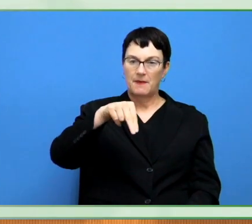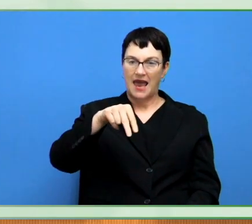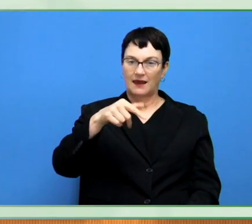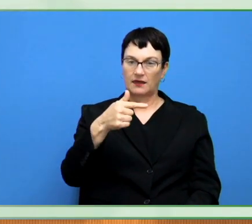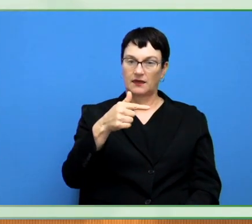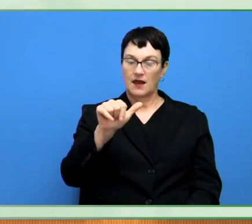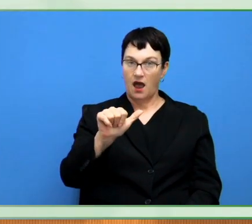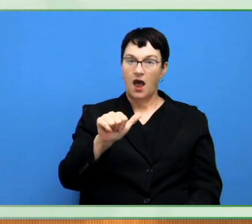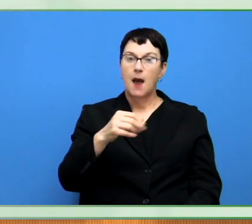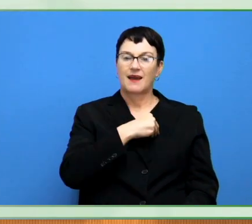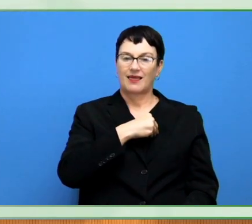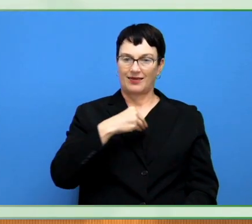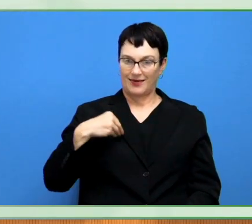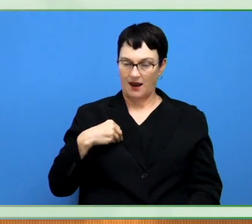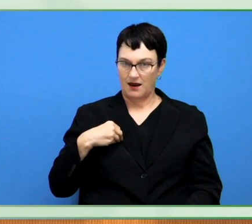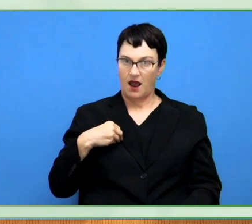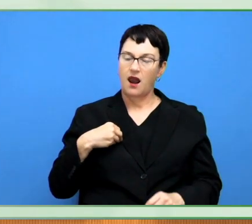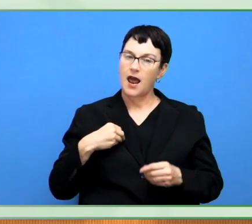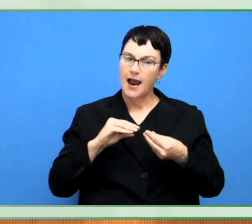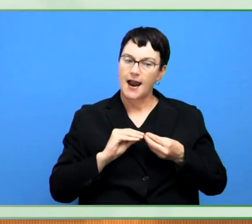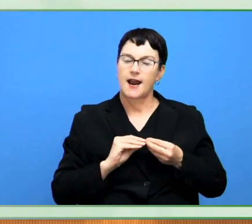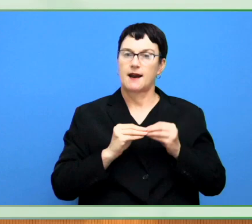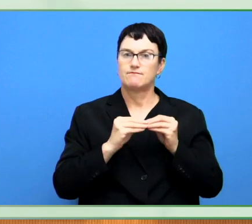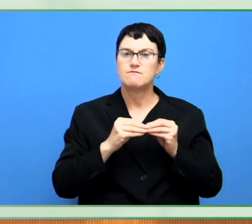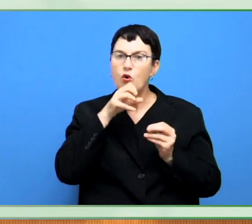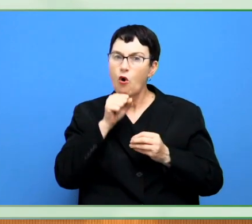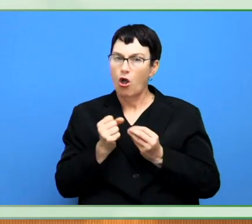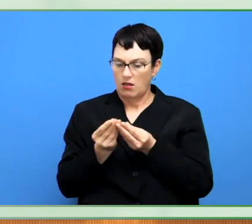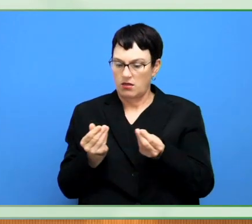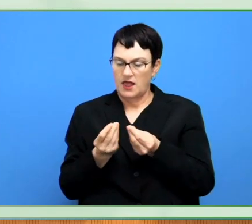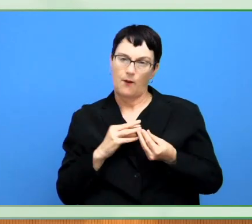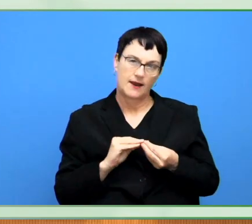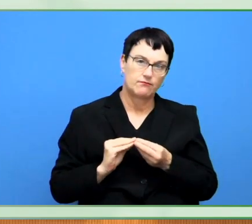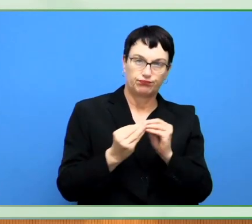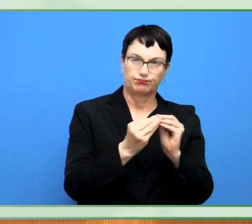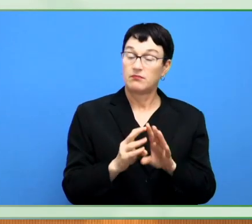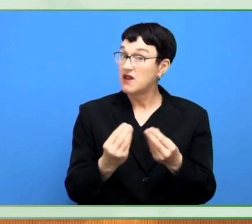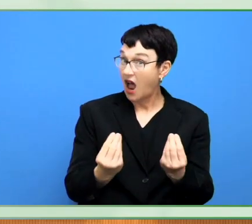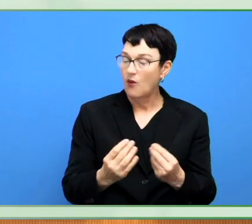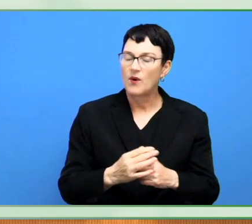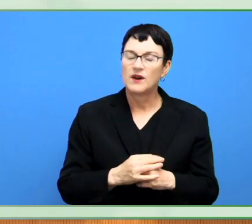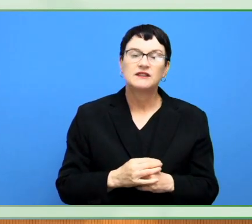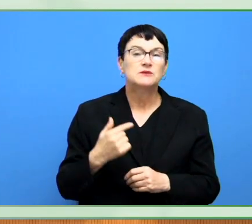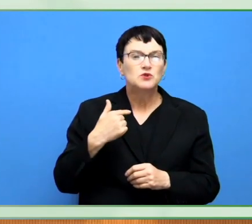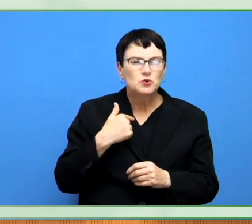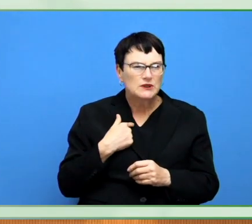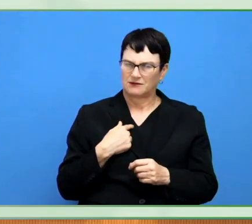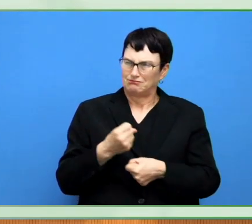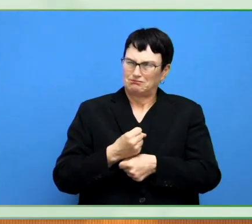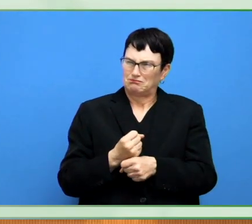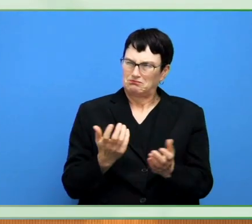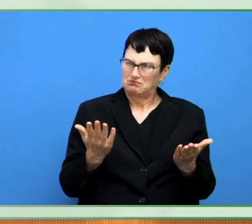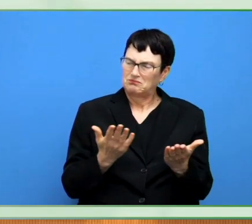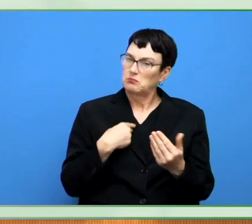and access to prosthetics around the world. To start, Pentamedical Recycling is a nonprofit organization based in the